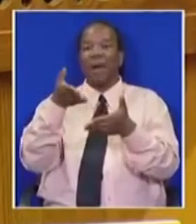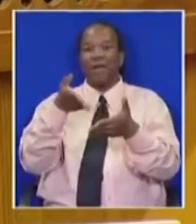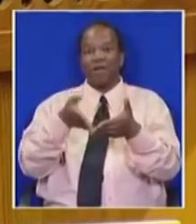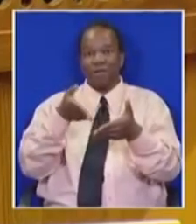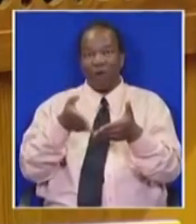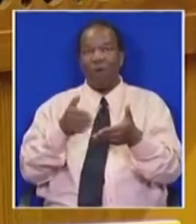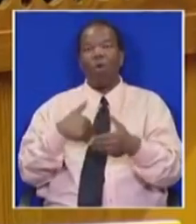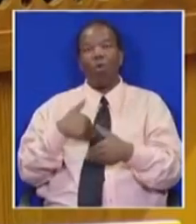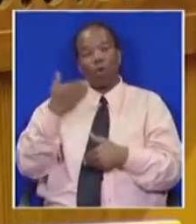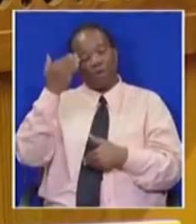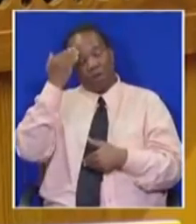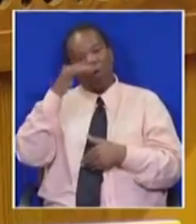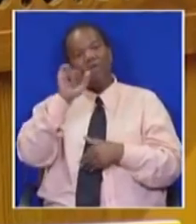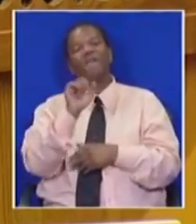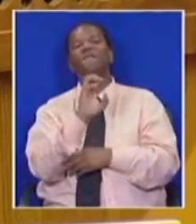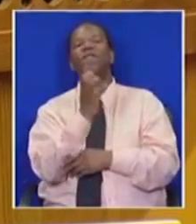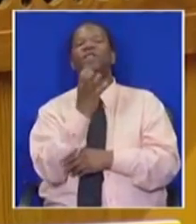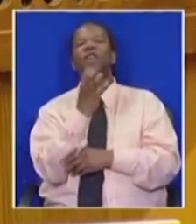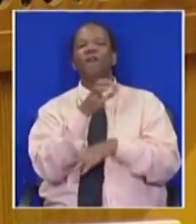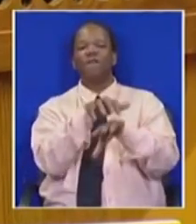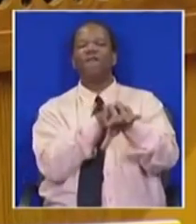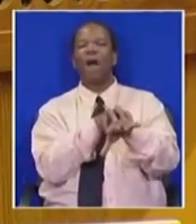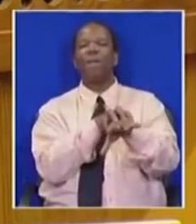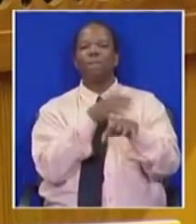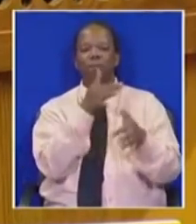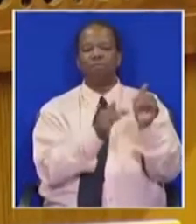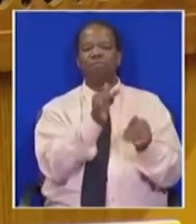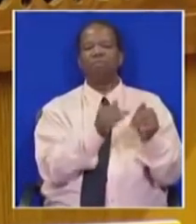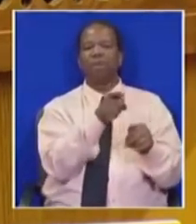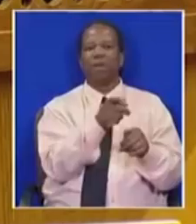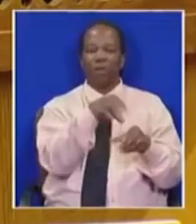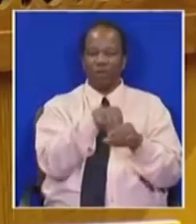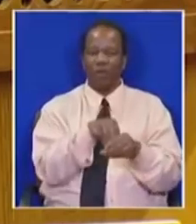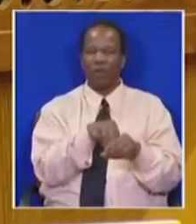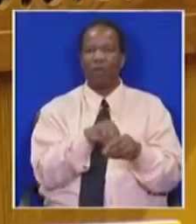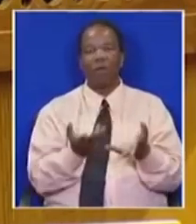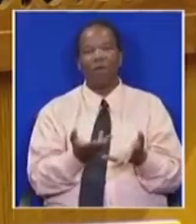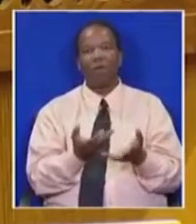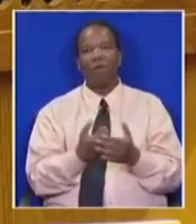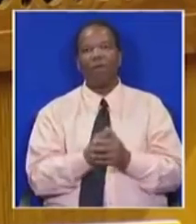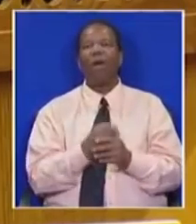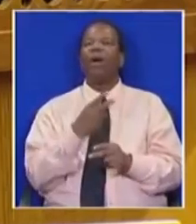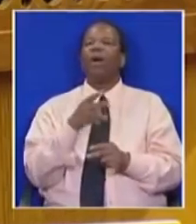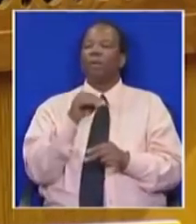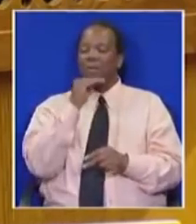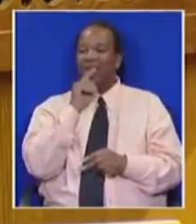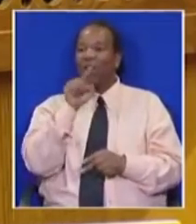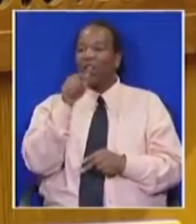to know the Vrede Dam farm theft. It will also mean removing from offices those